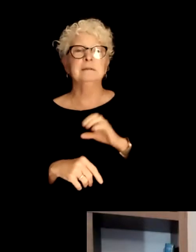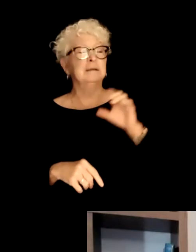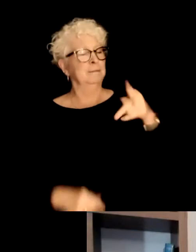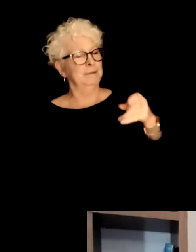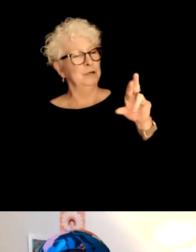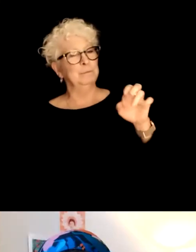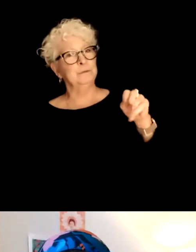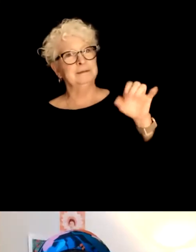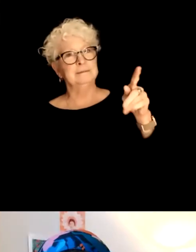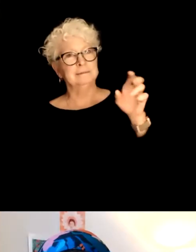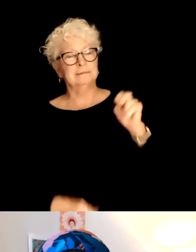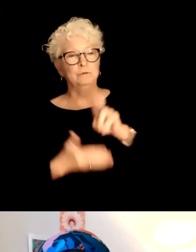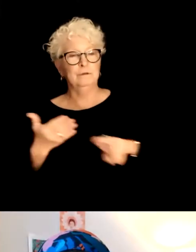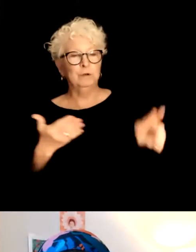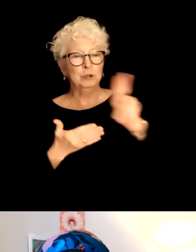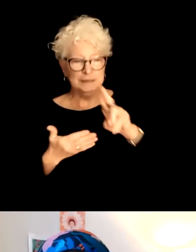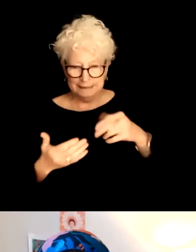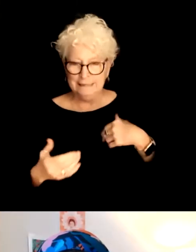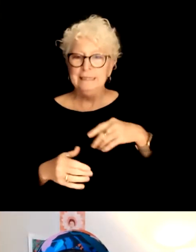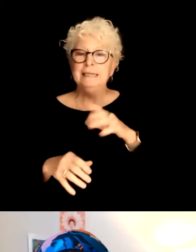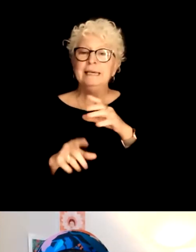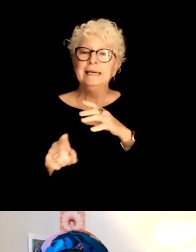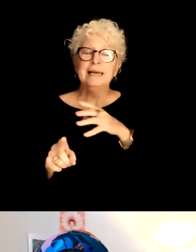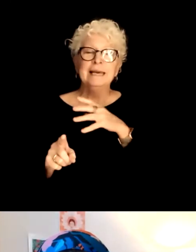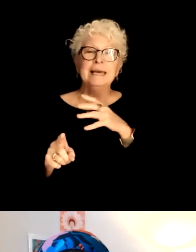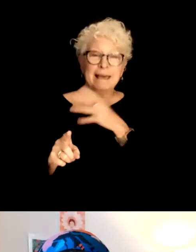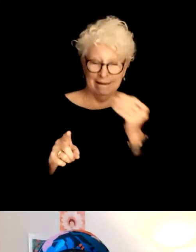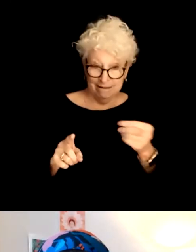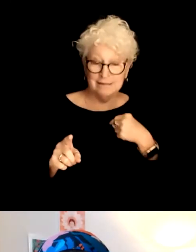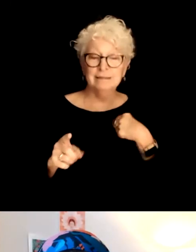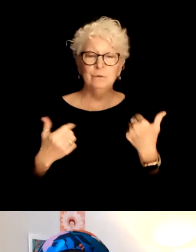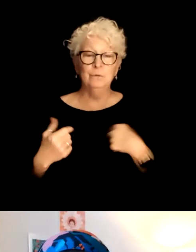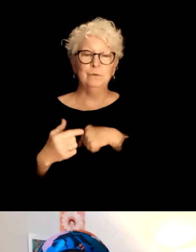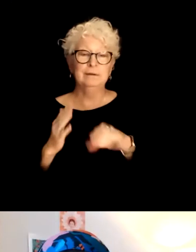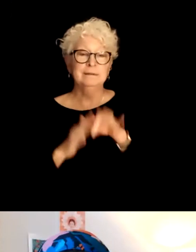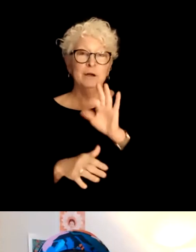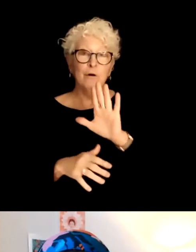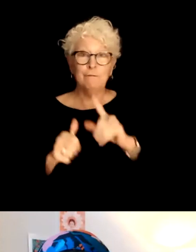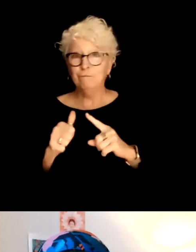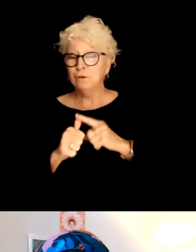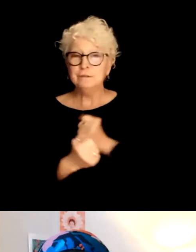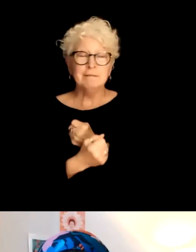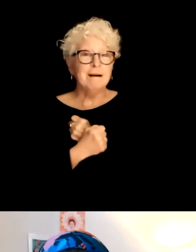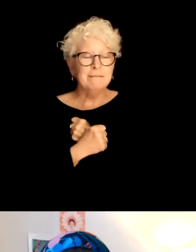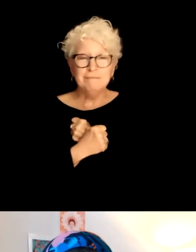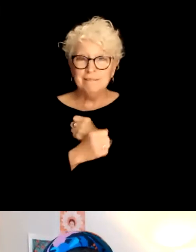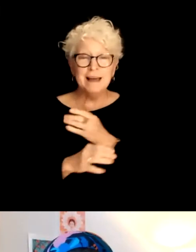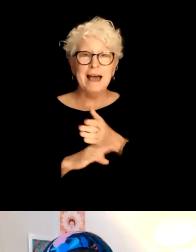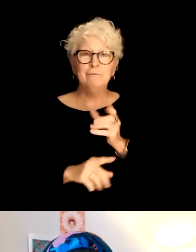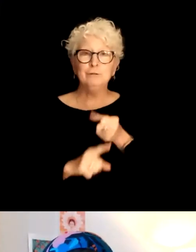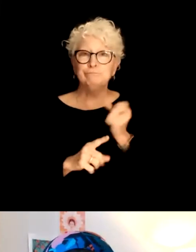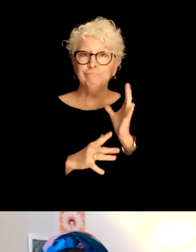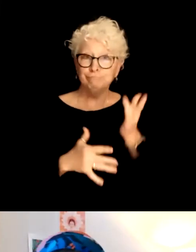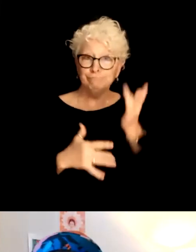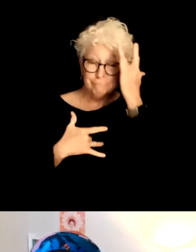until sudden illness left her bedridden. In the aftermath, she rediscovered her first love, film. Her Sundance